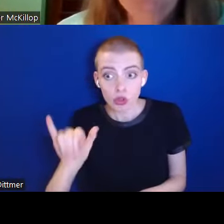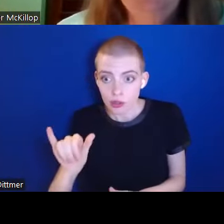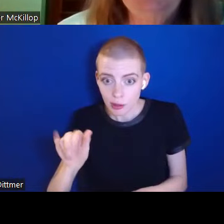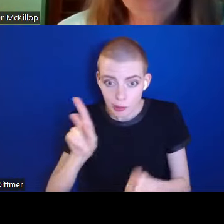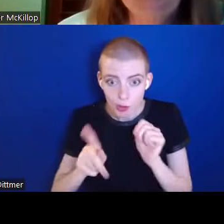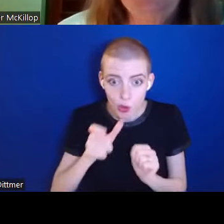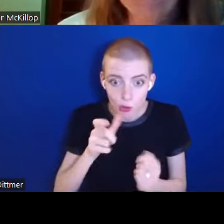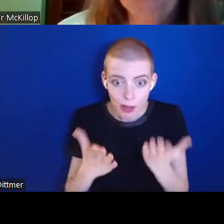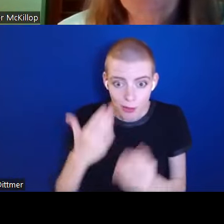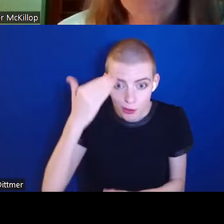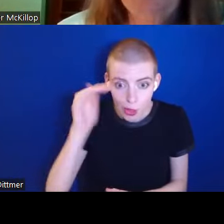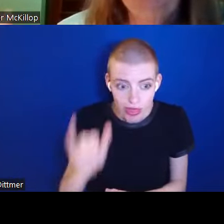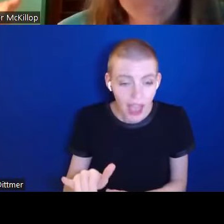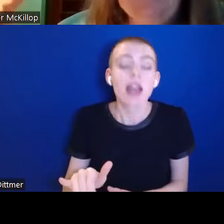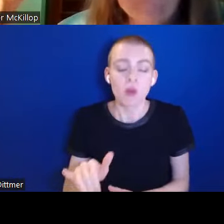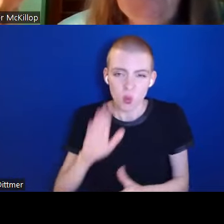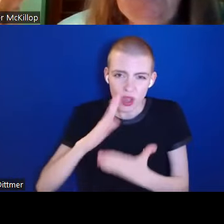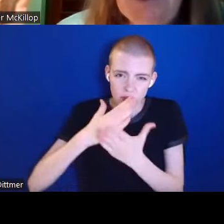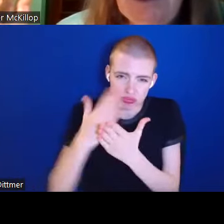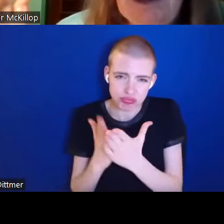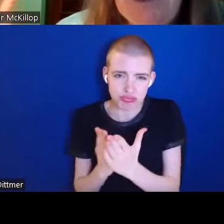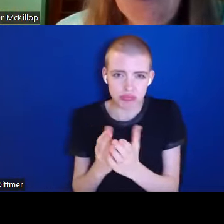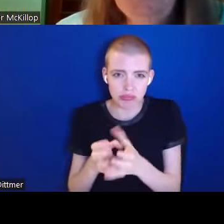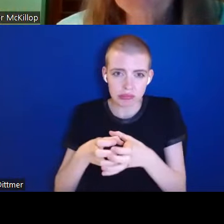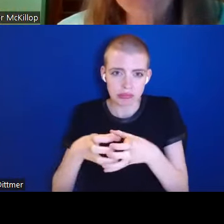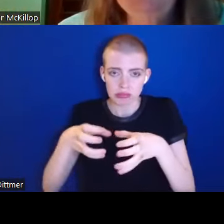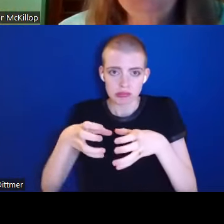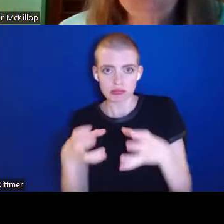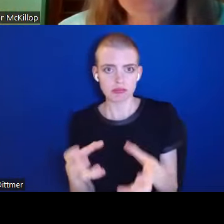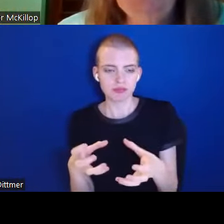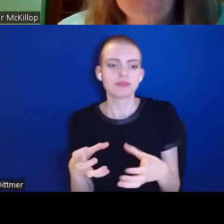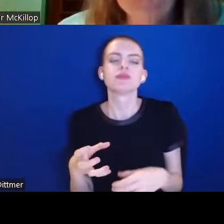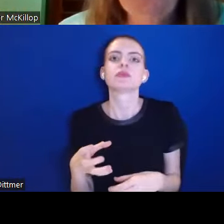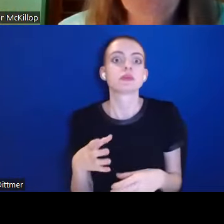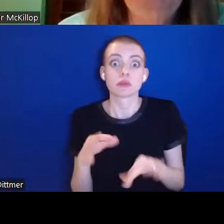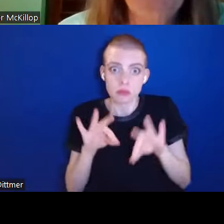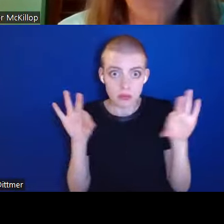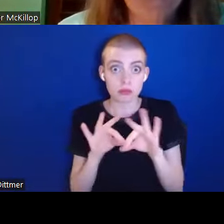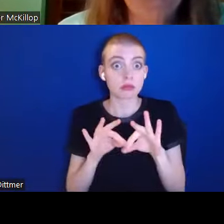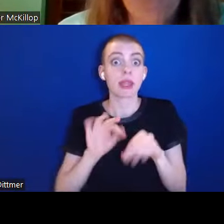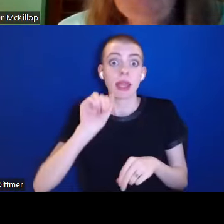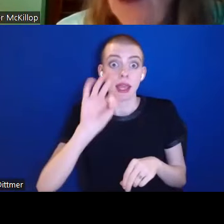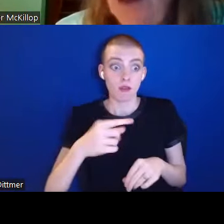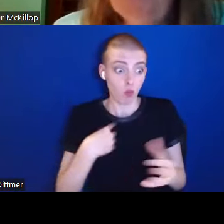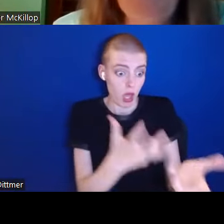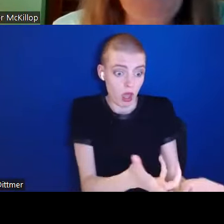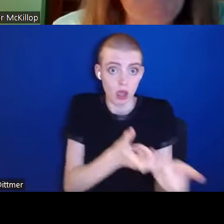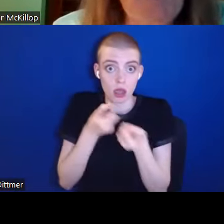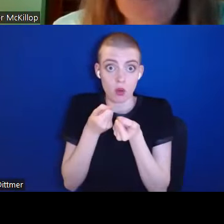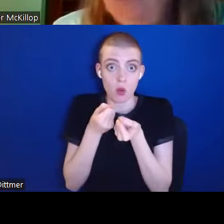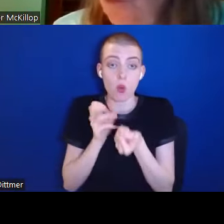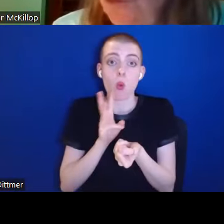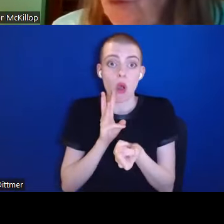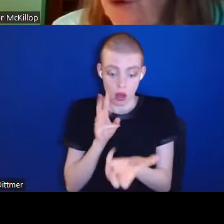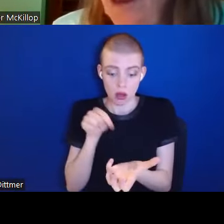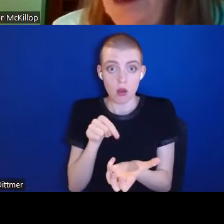listening. And so we had to keep everything that we took out that we thought we might want